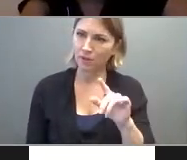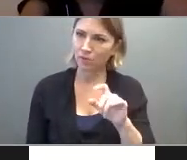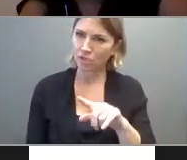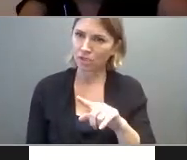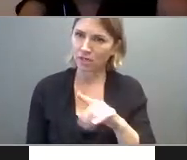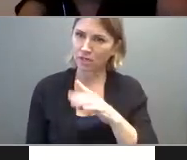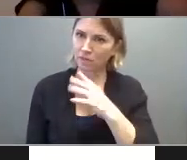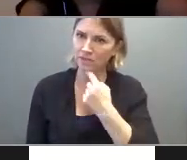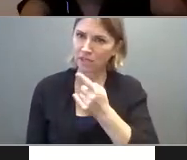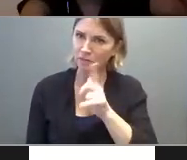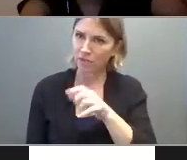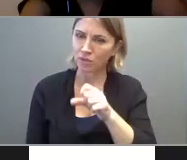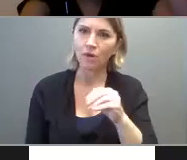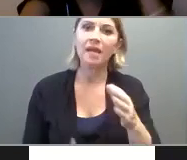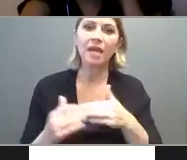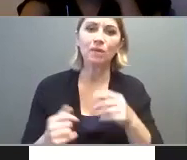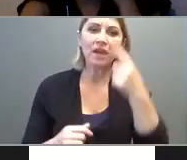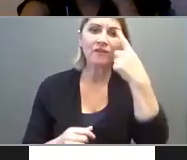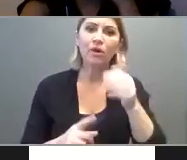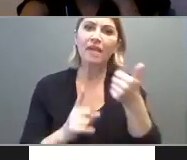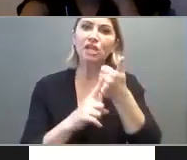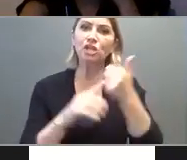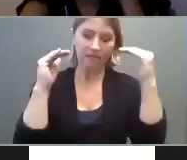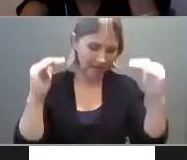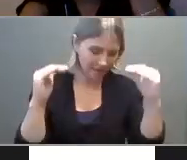back. So for each level, we have,